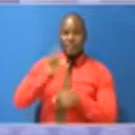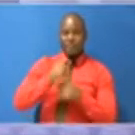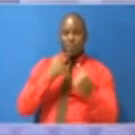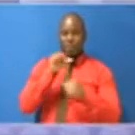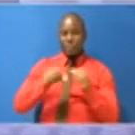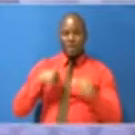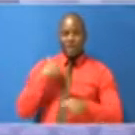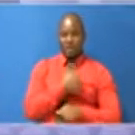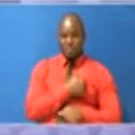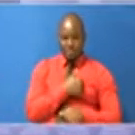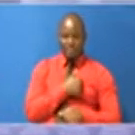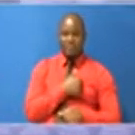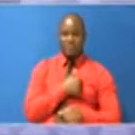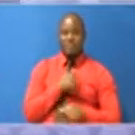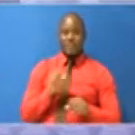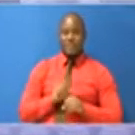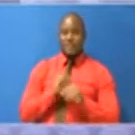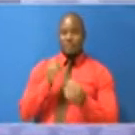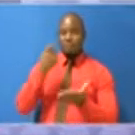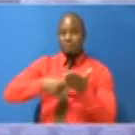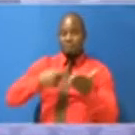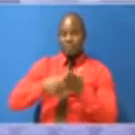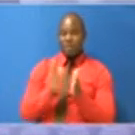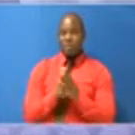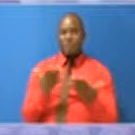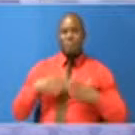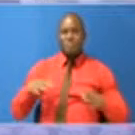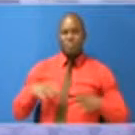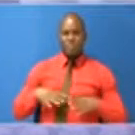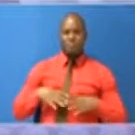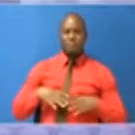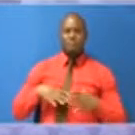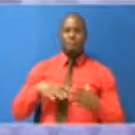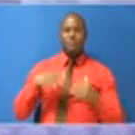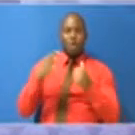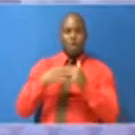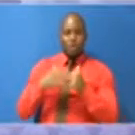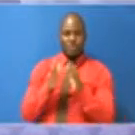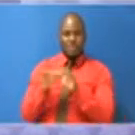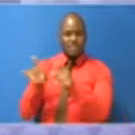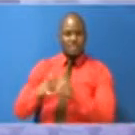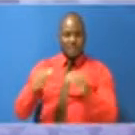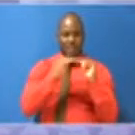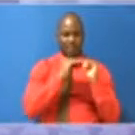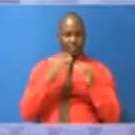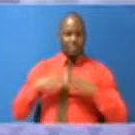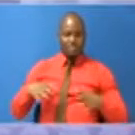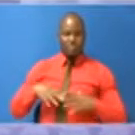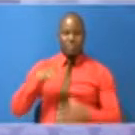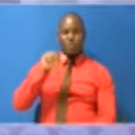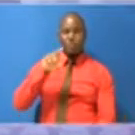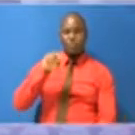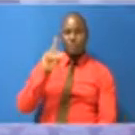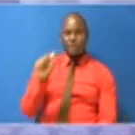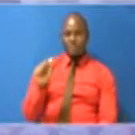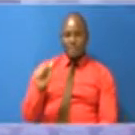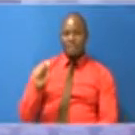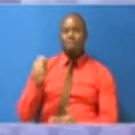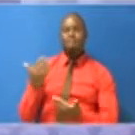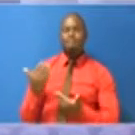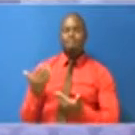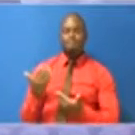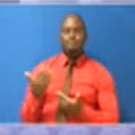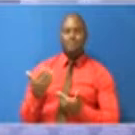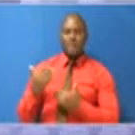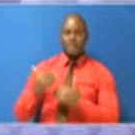talked to us about the real classification of those rates why is it that people in iguidoguro are paying the same rate as people in roonda which is just you